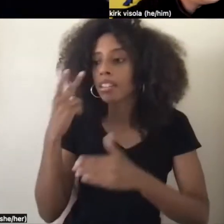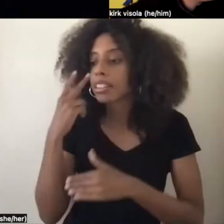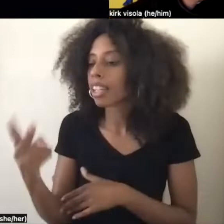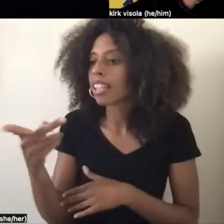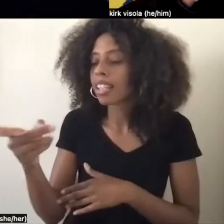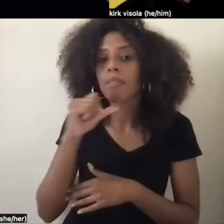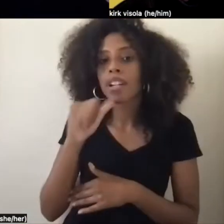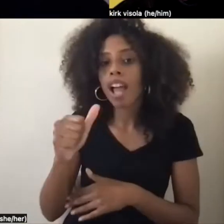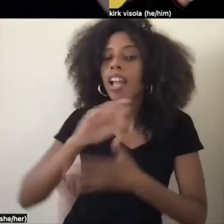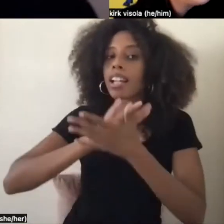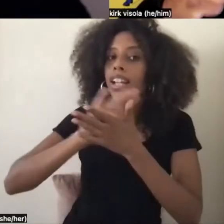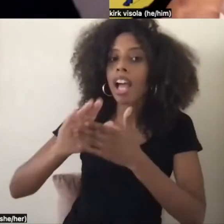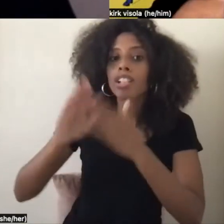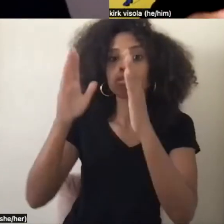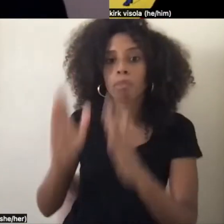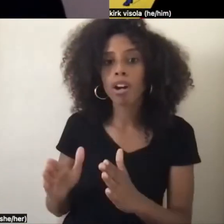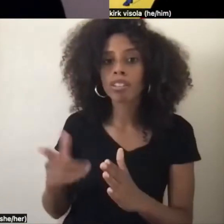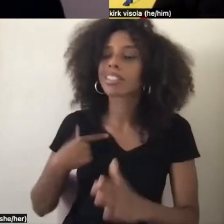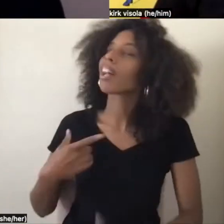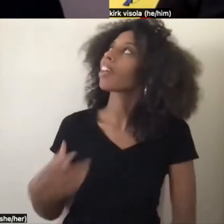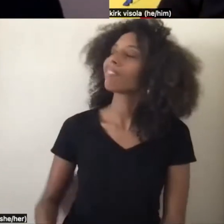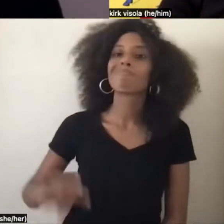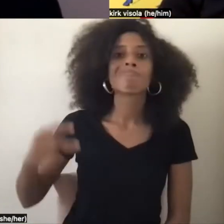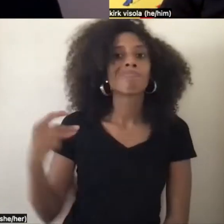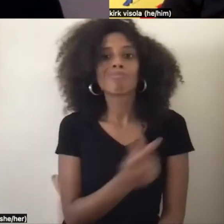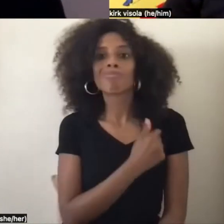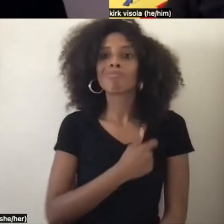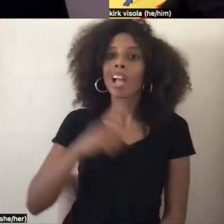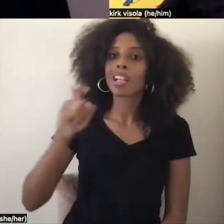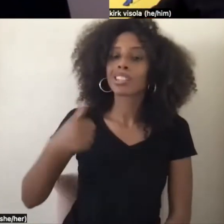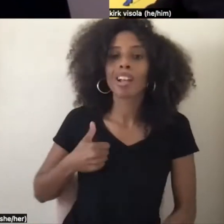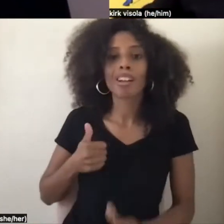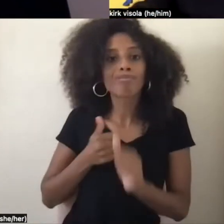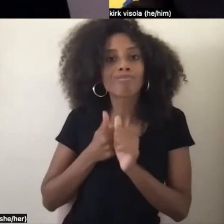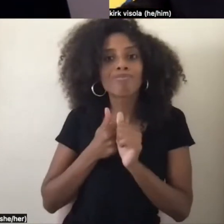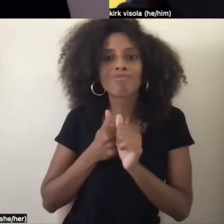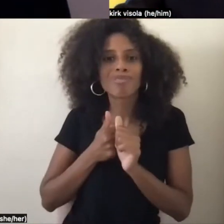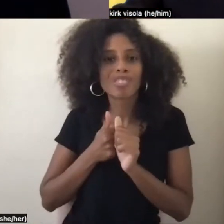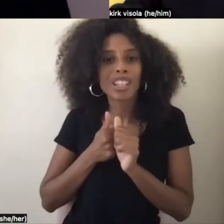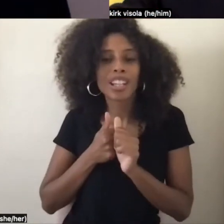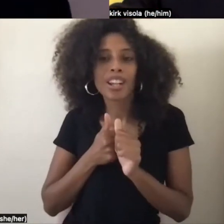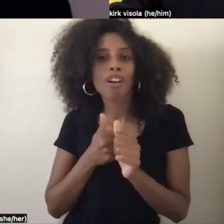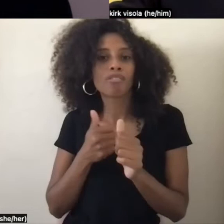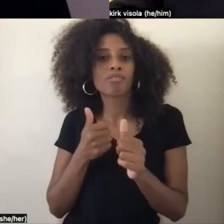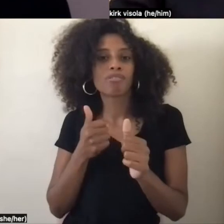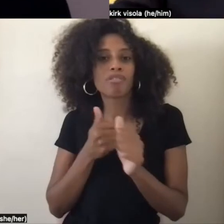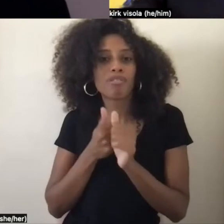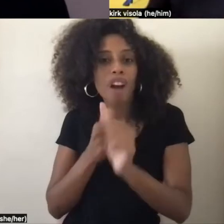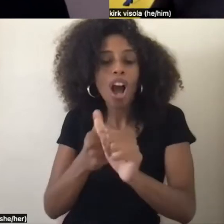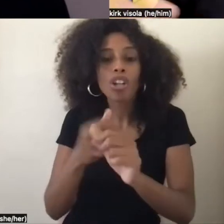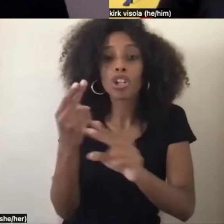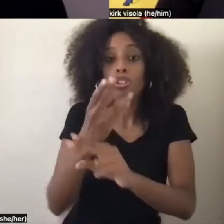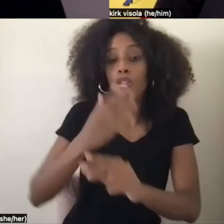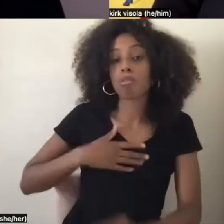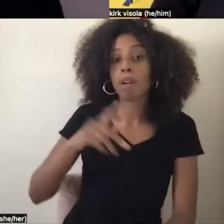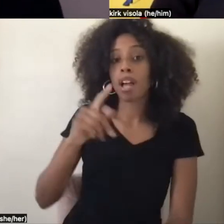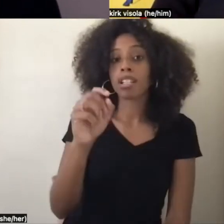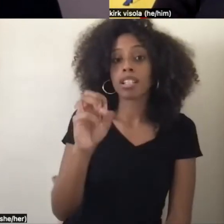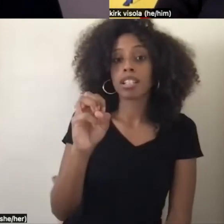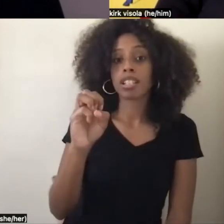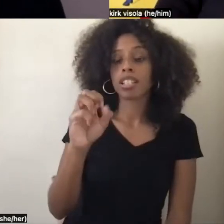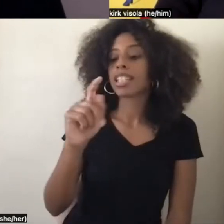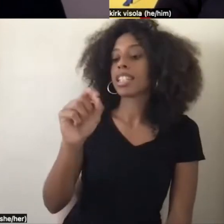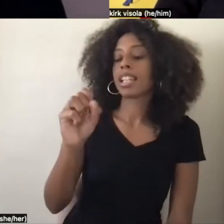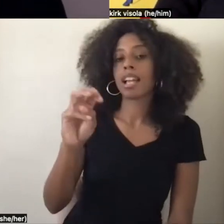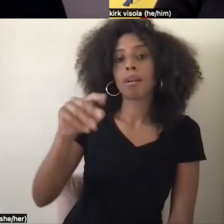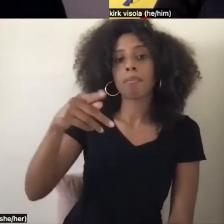should have stuck to the script. Do you have any templates or scripts that you use whenever someone reaches out? Yeah, usually I